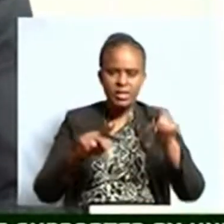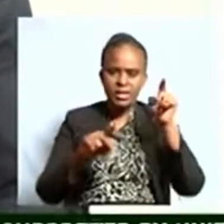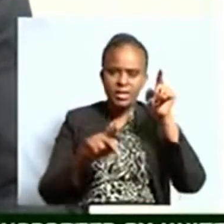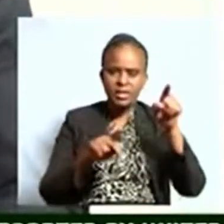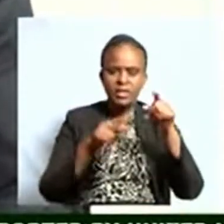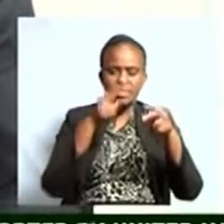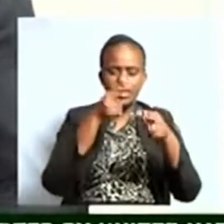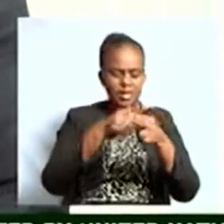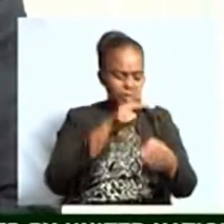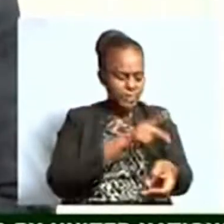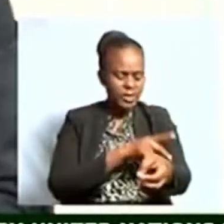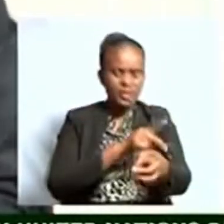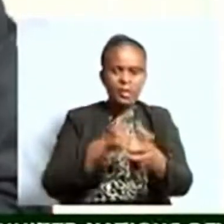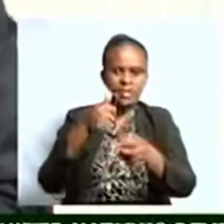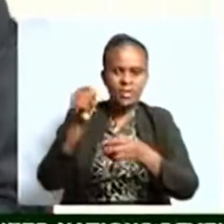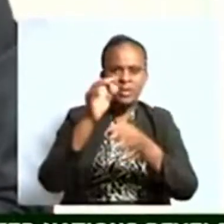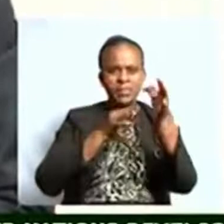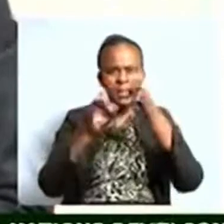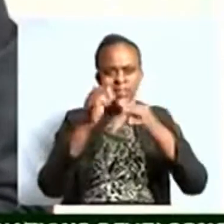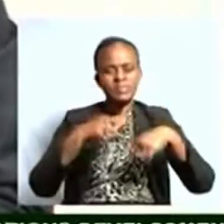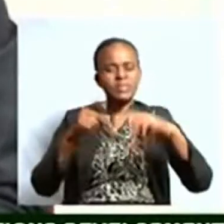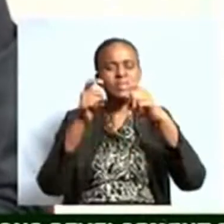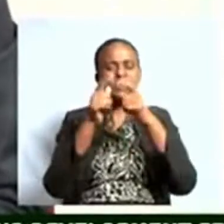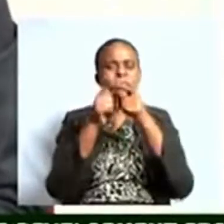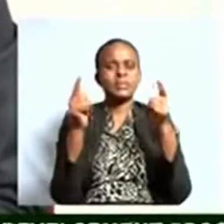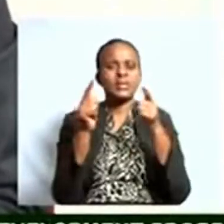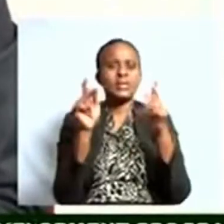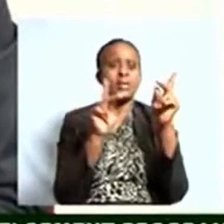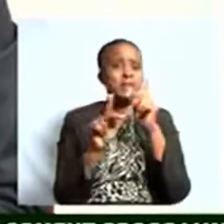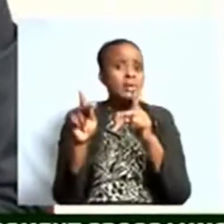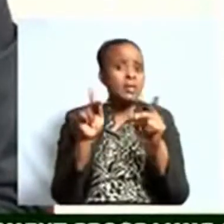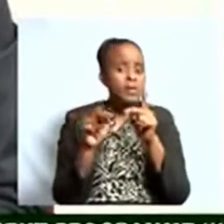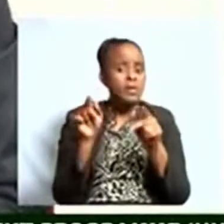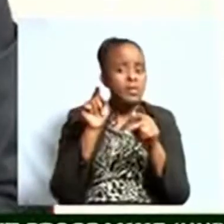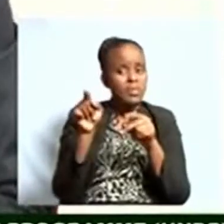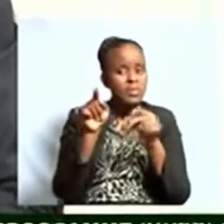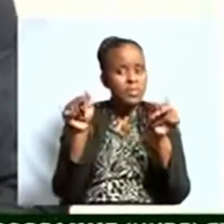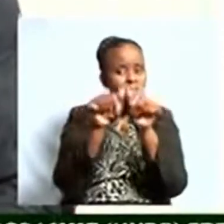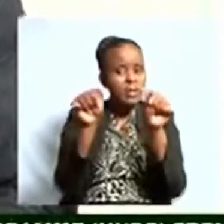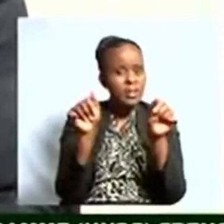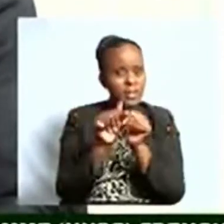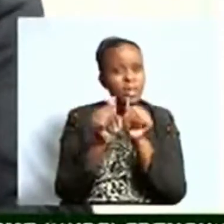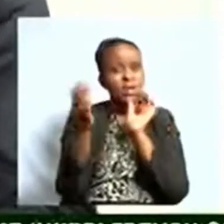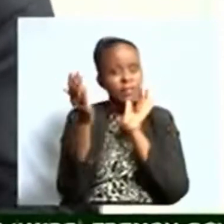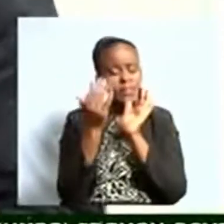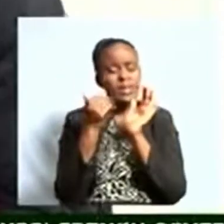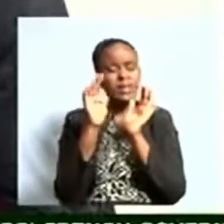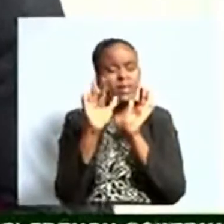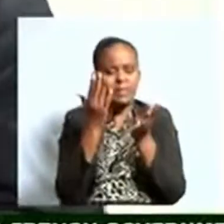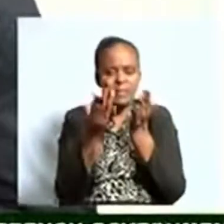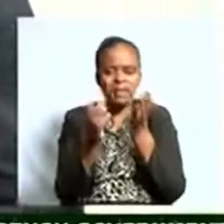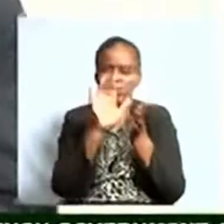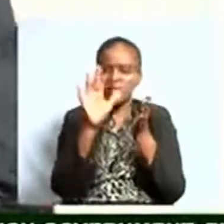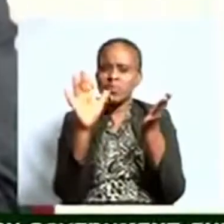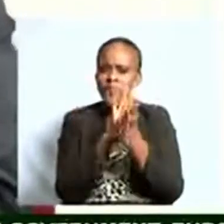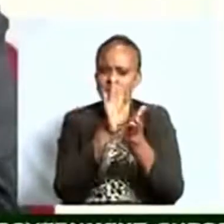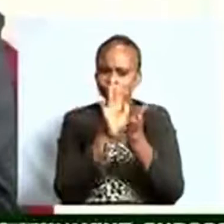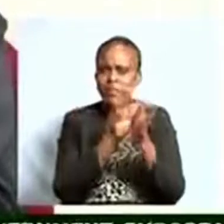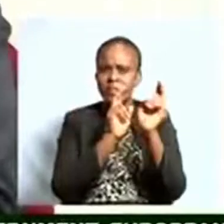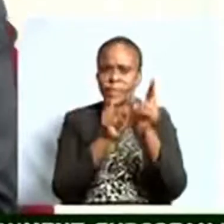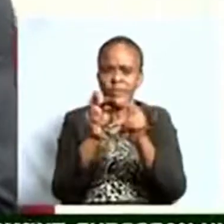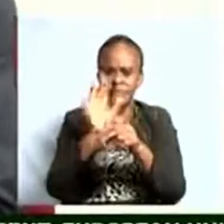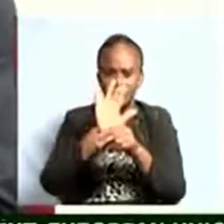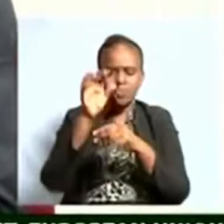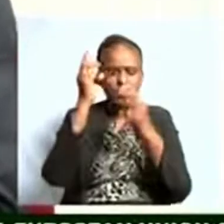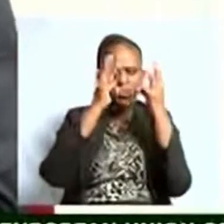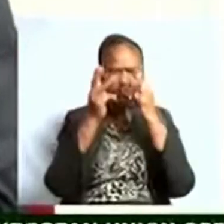Cosmas Piri, just highlighting some of the challenges that people of that particular ward are facing. Maybe your quick reaction to those